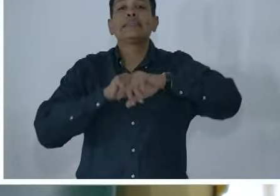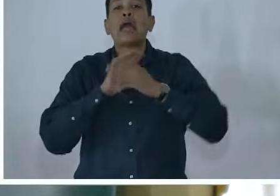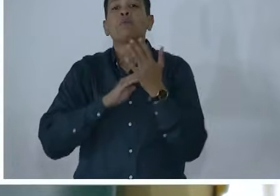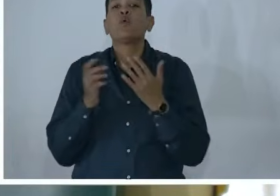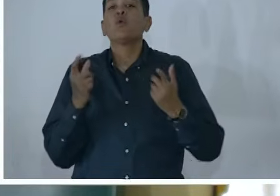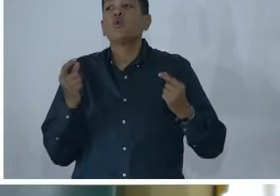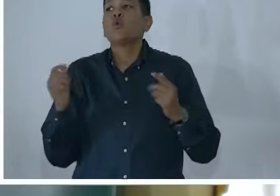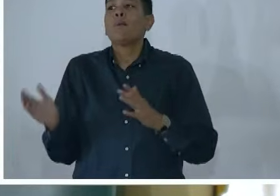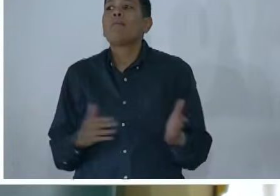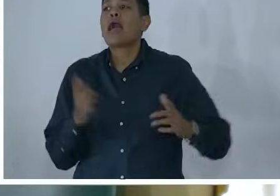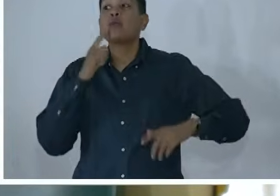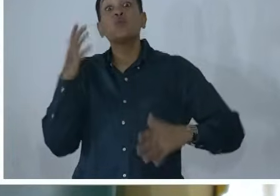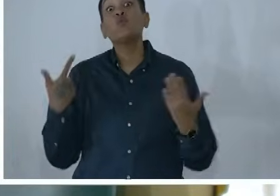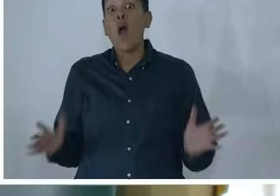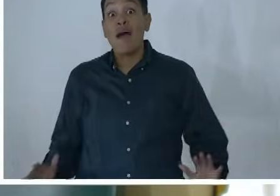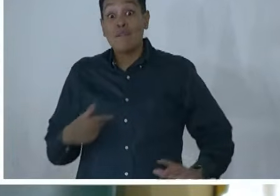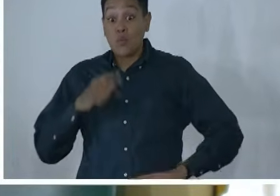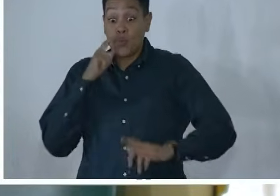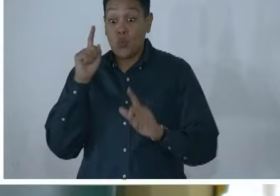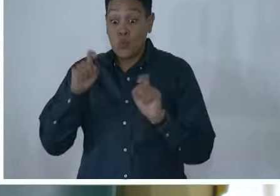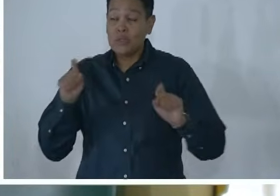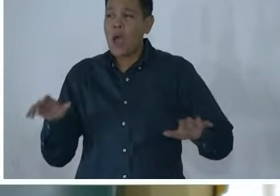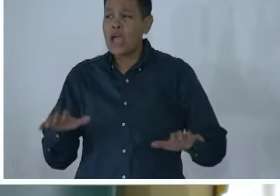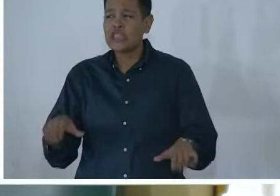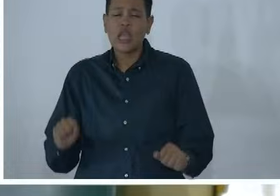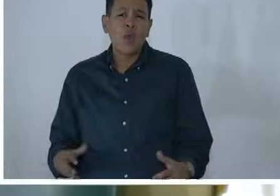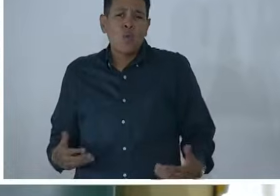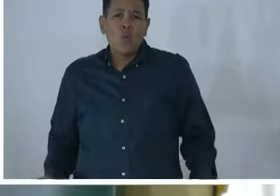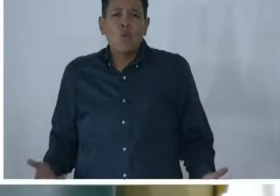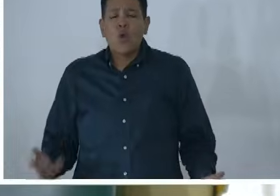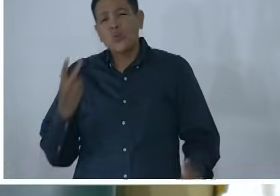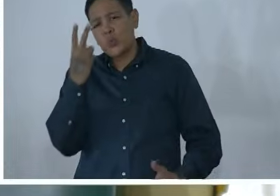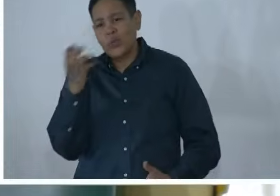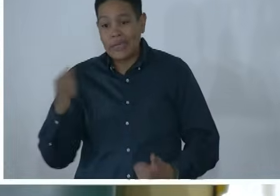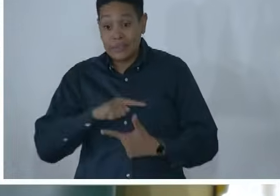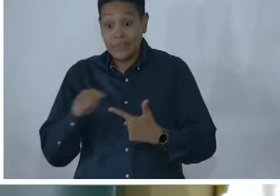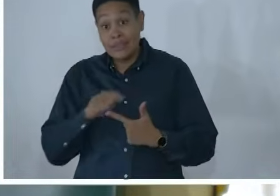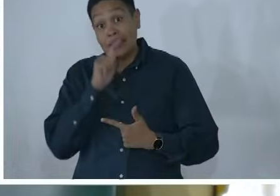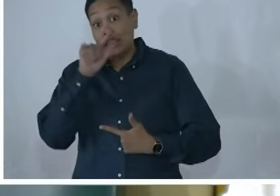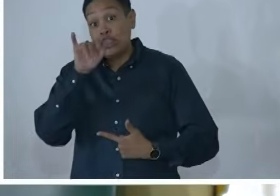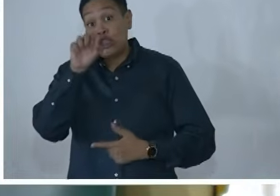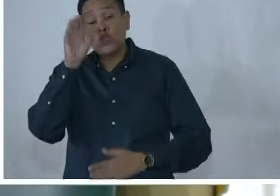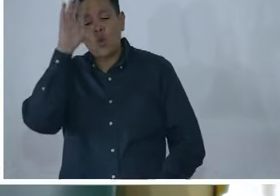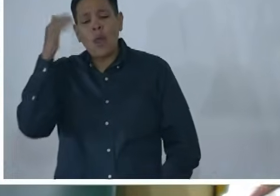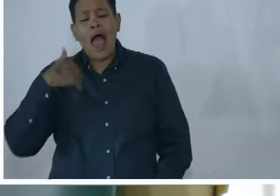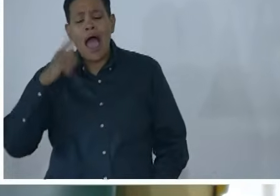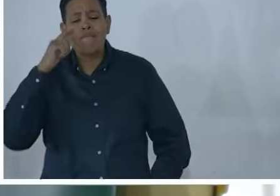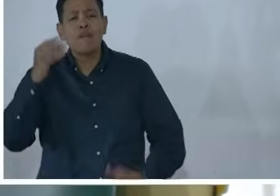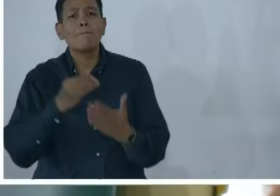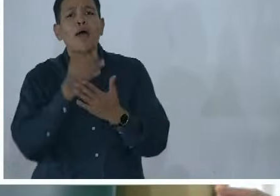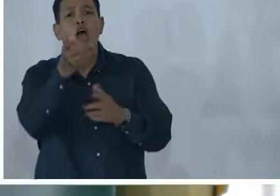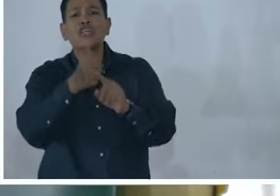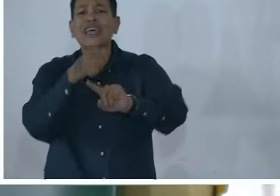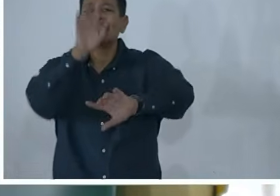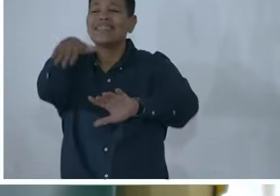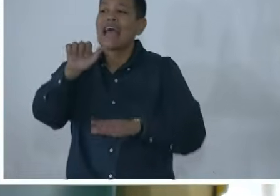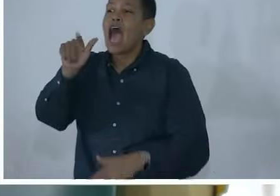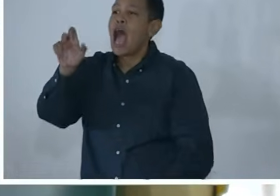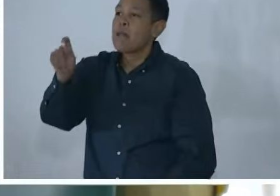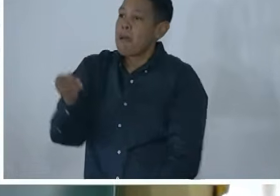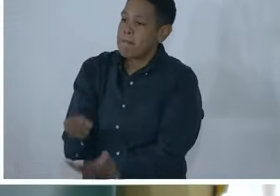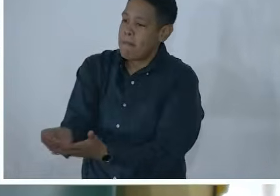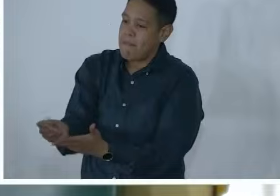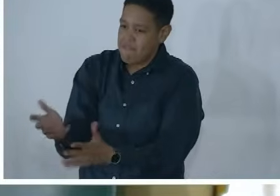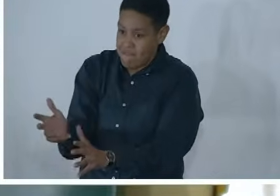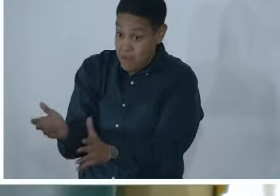that. The question is, what action can we take? 2 things. Well, clearly, JISTV would have purchased Alpart.